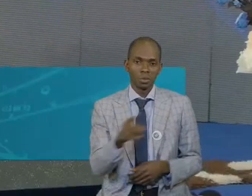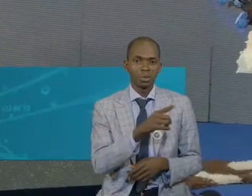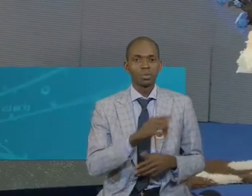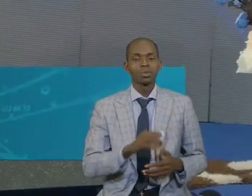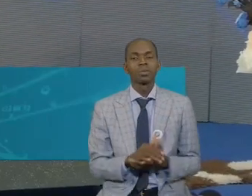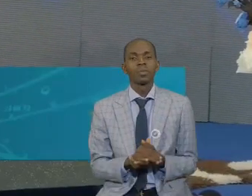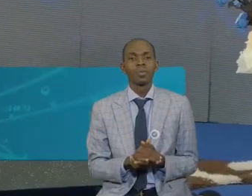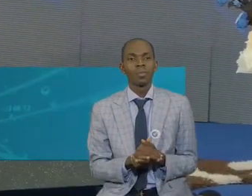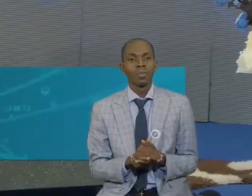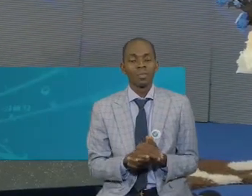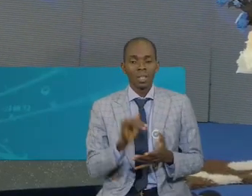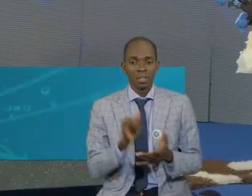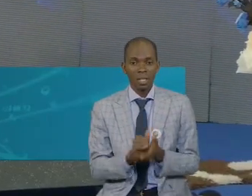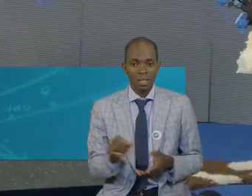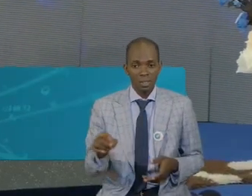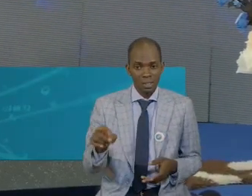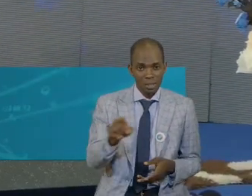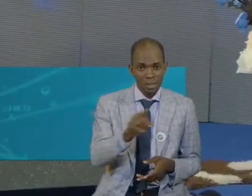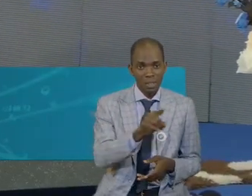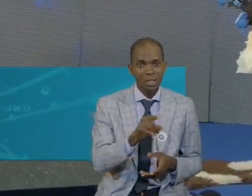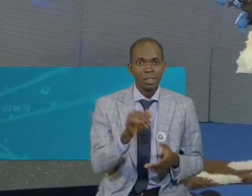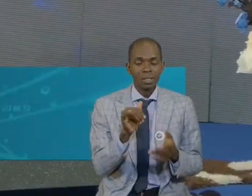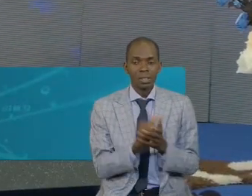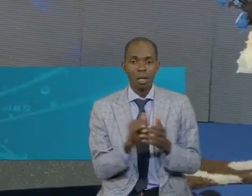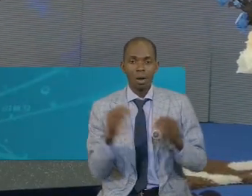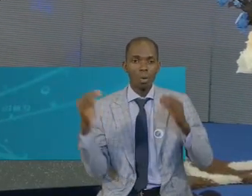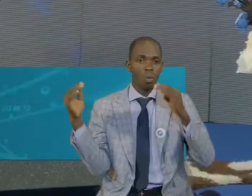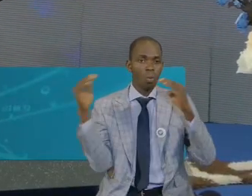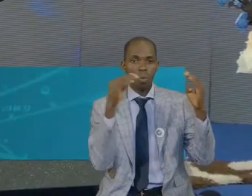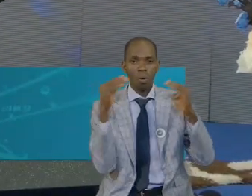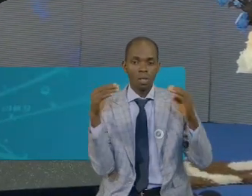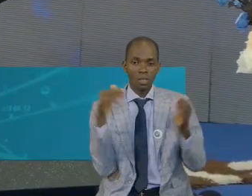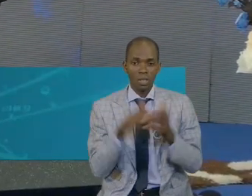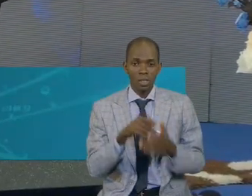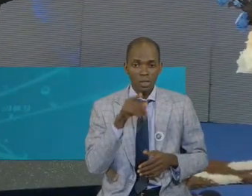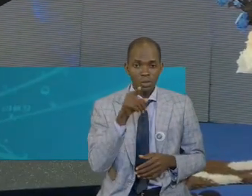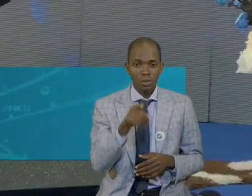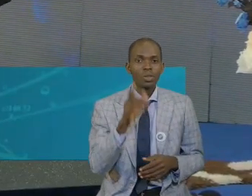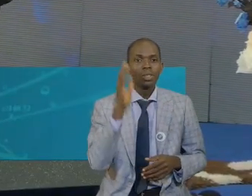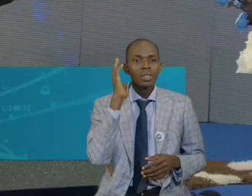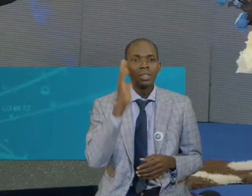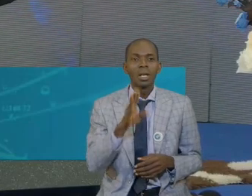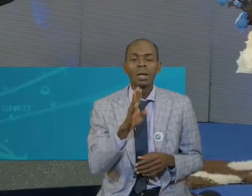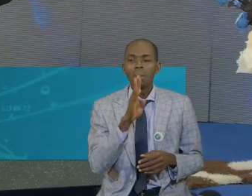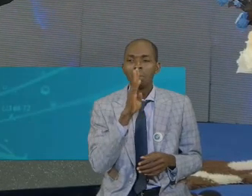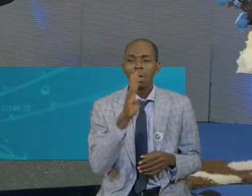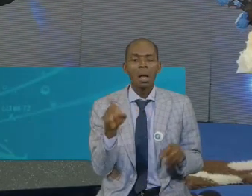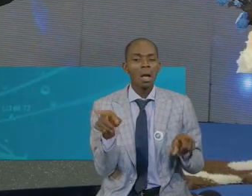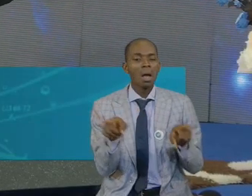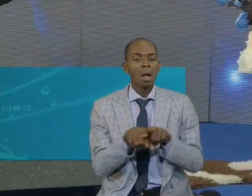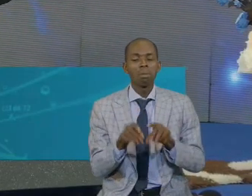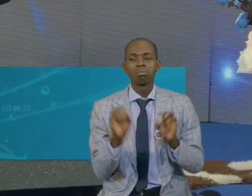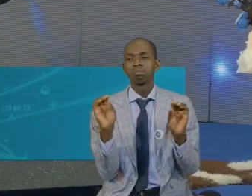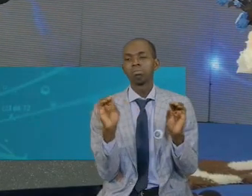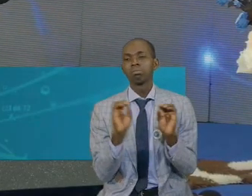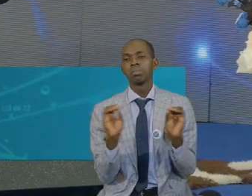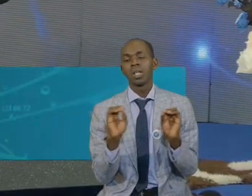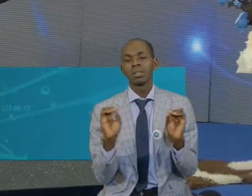that they that war against thee shall be nothing, shall be as nothing.